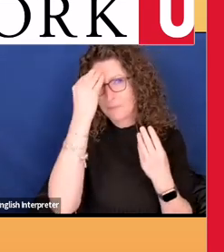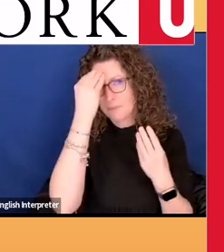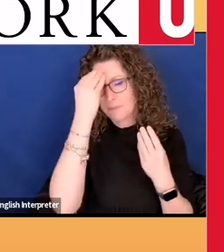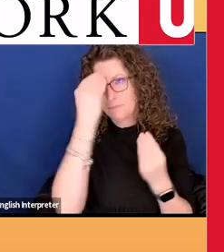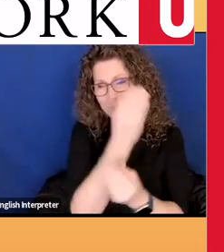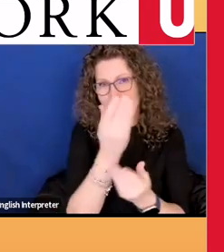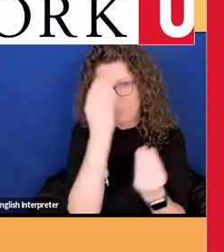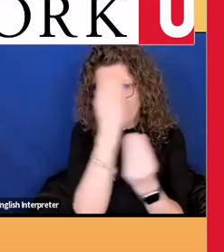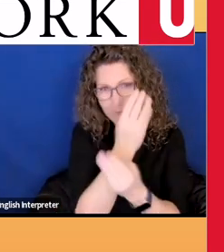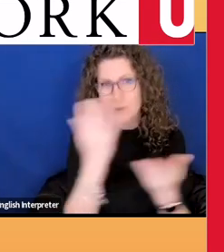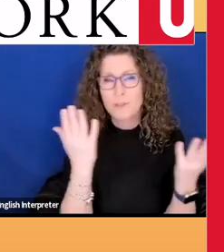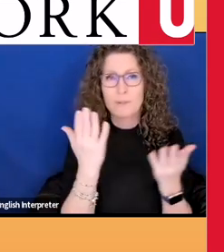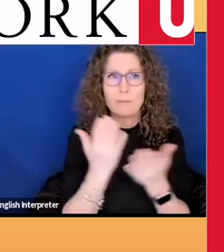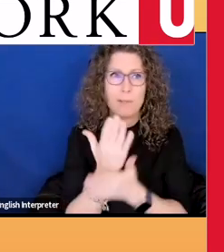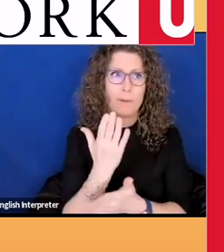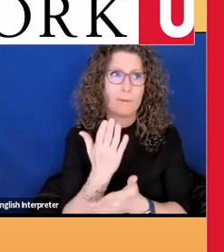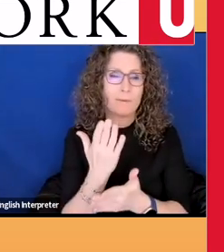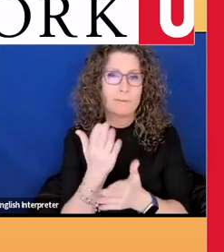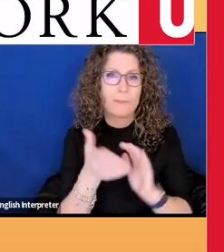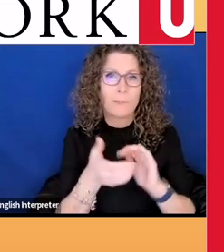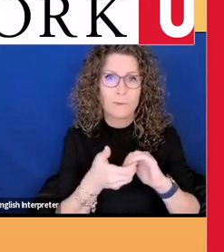solidarity, what it means,